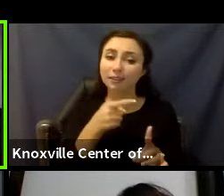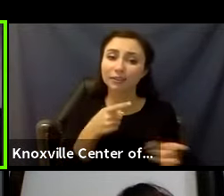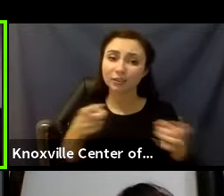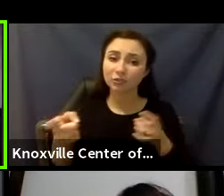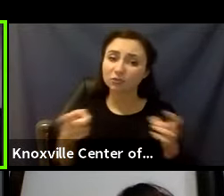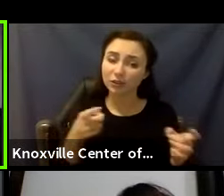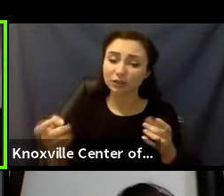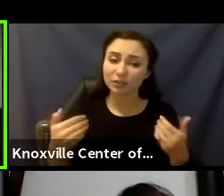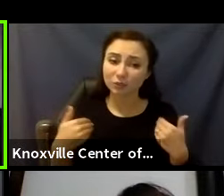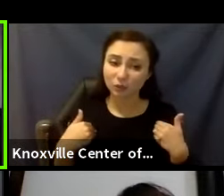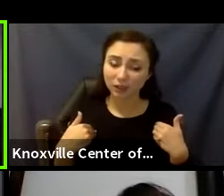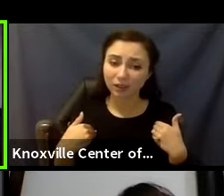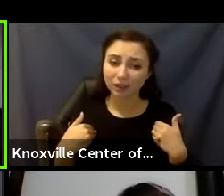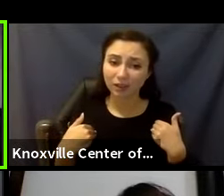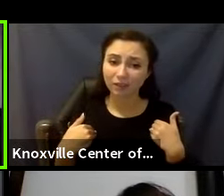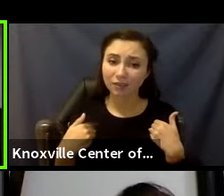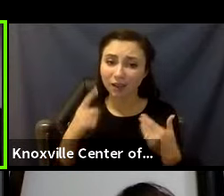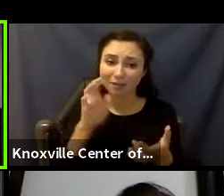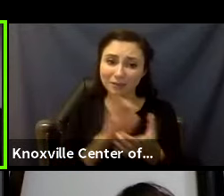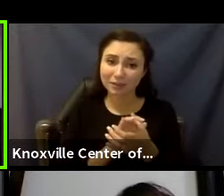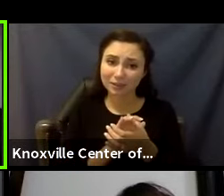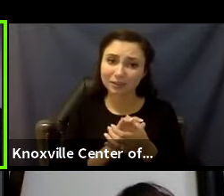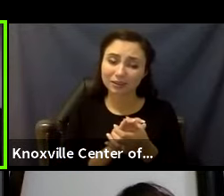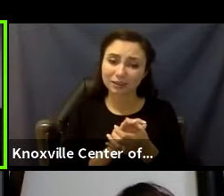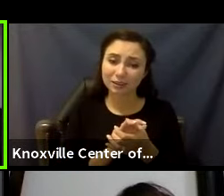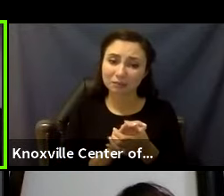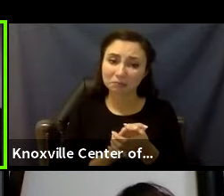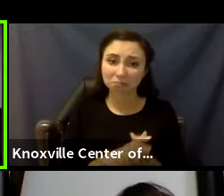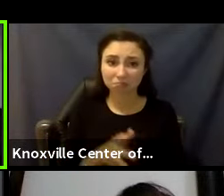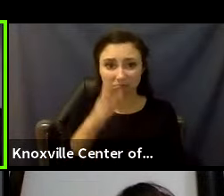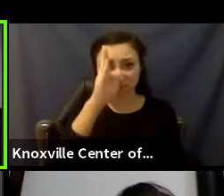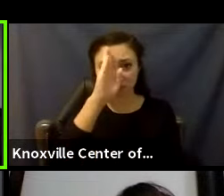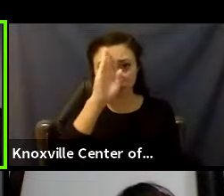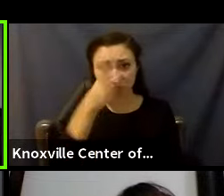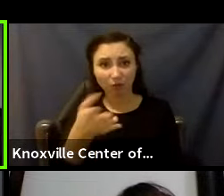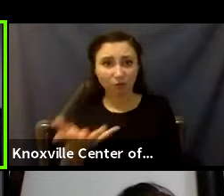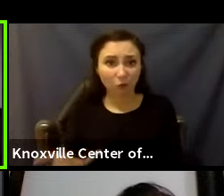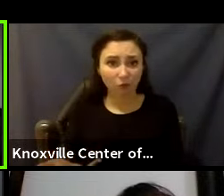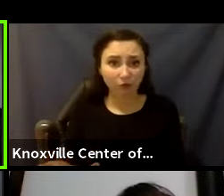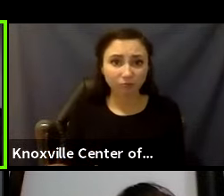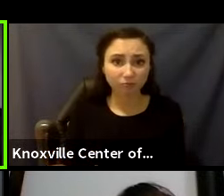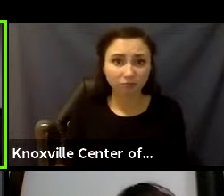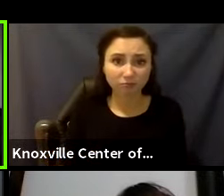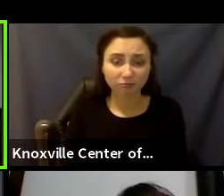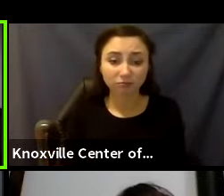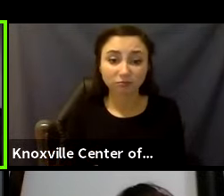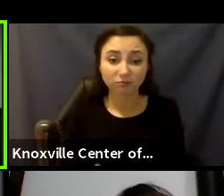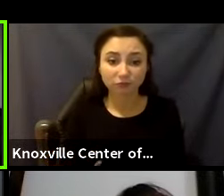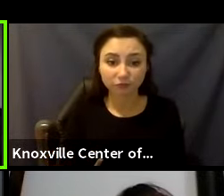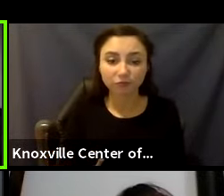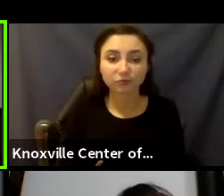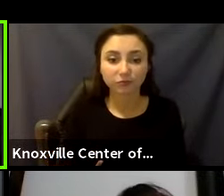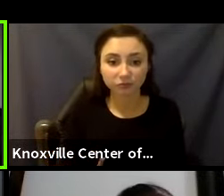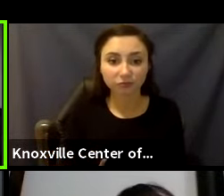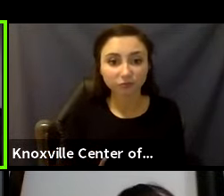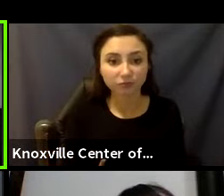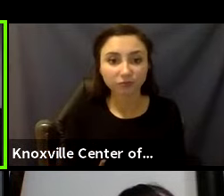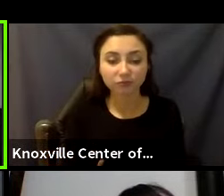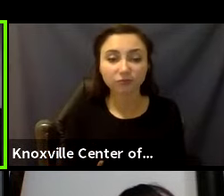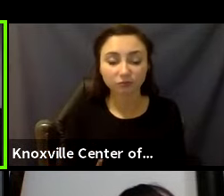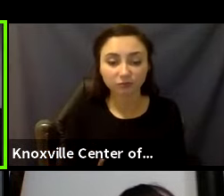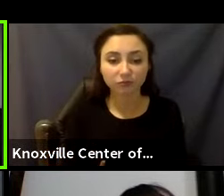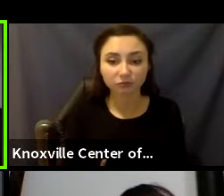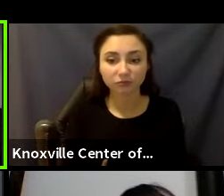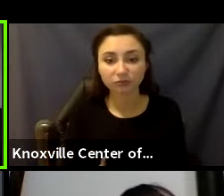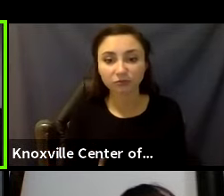and the regulations we have, I believe, are pretty straightforward. And you know,